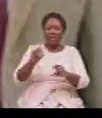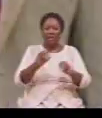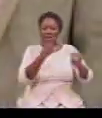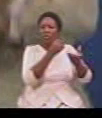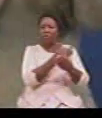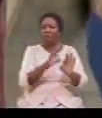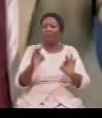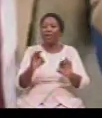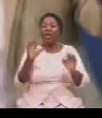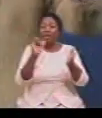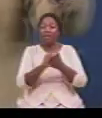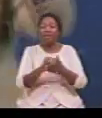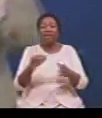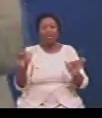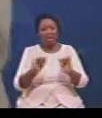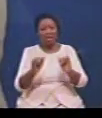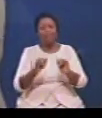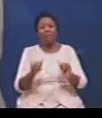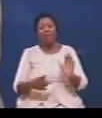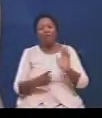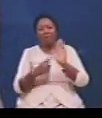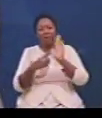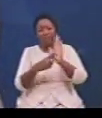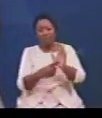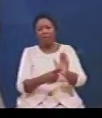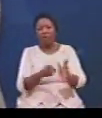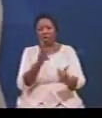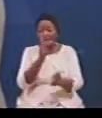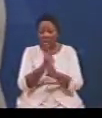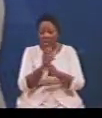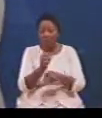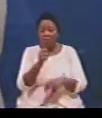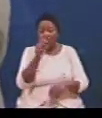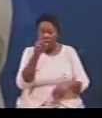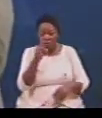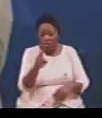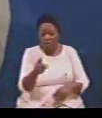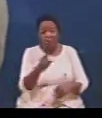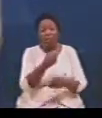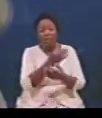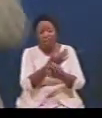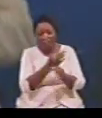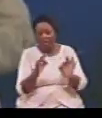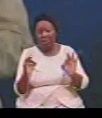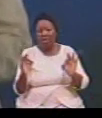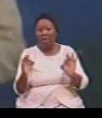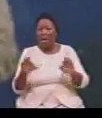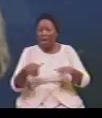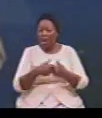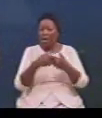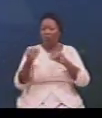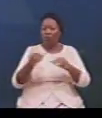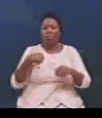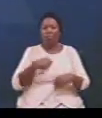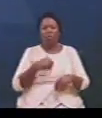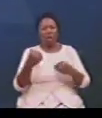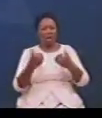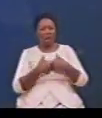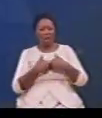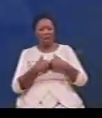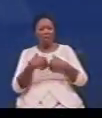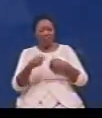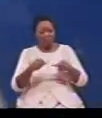free. That same revelation keeps you free. How do we have